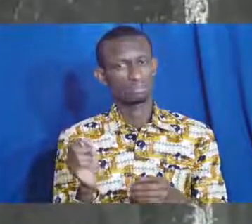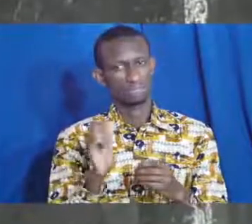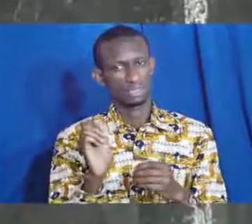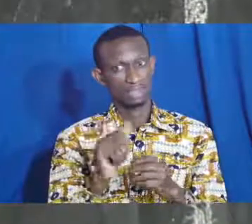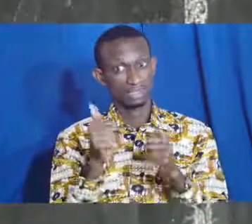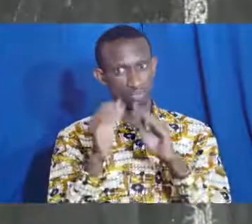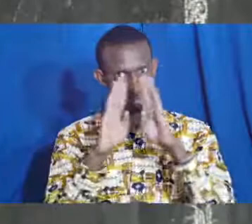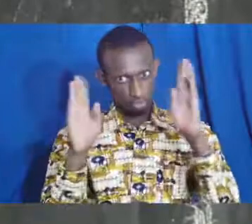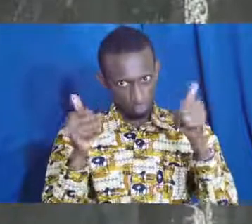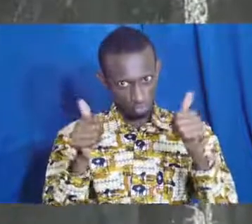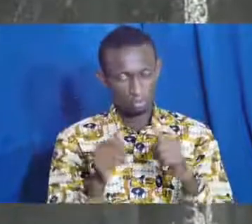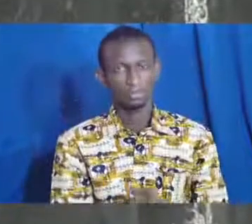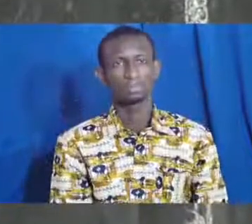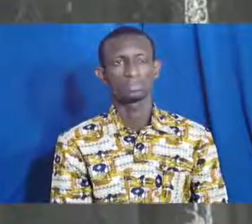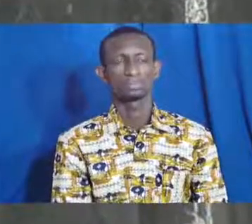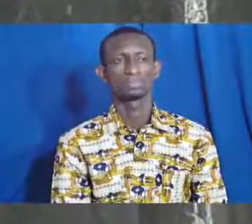clear.